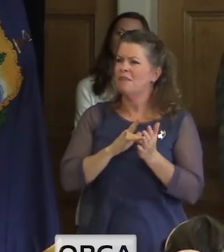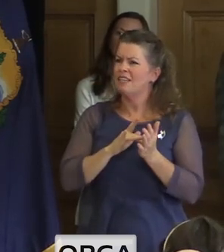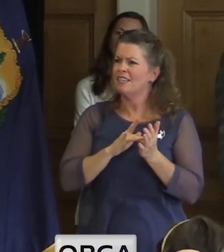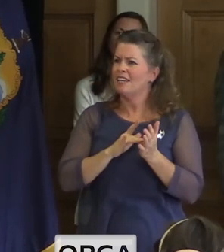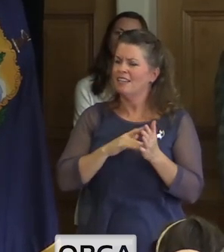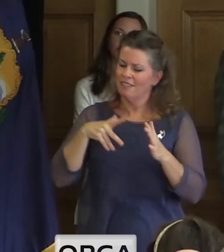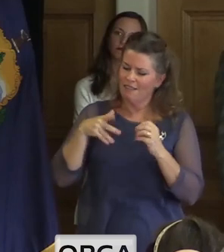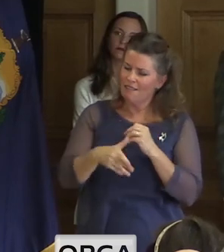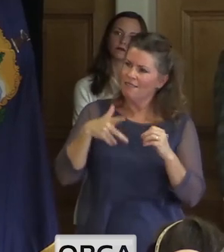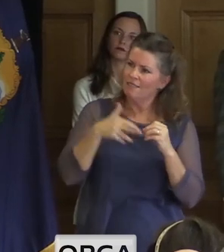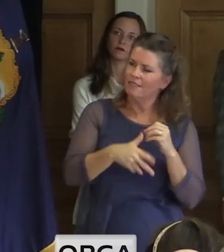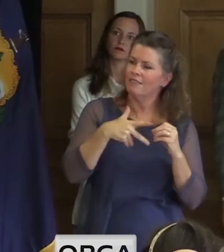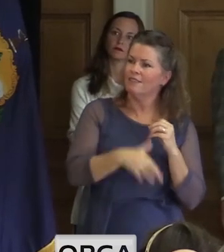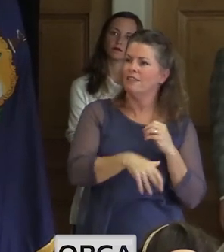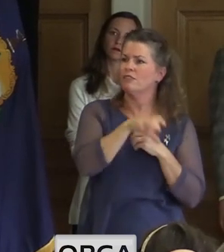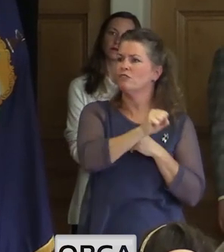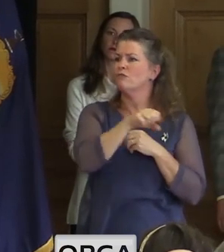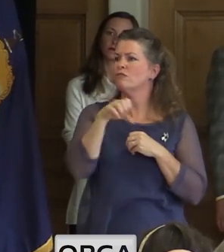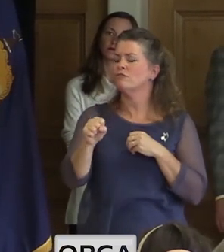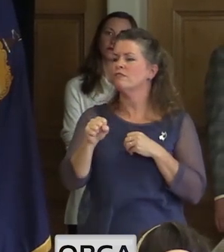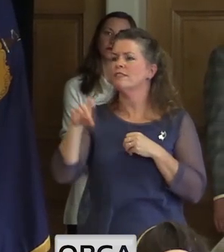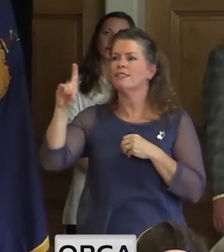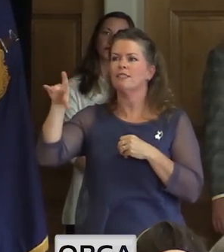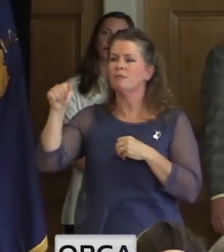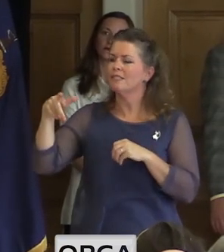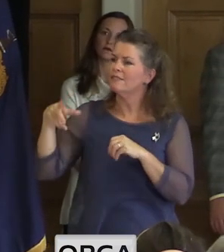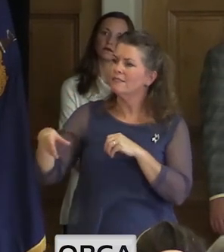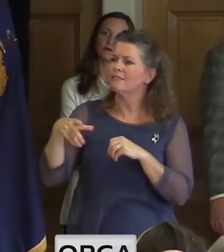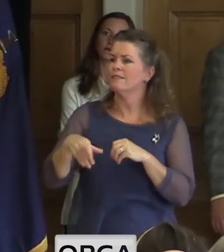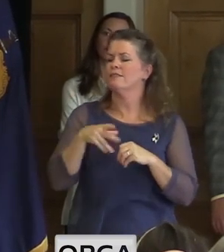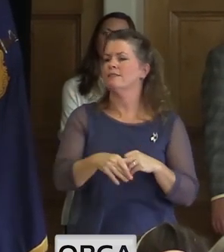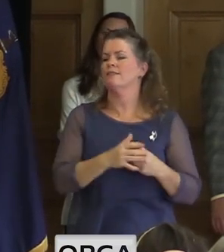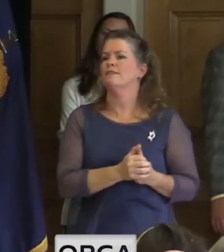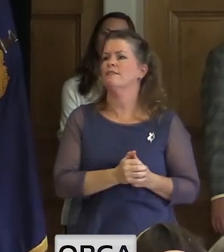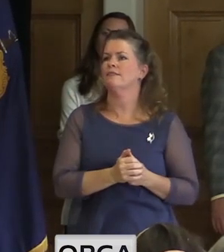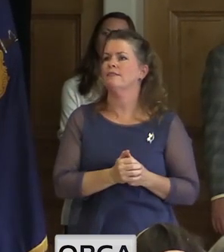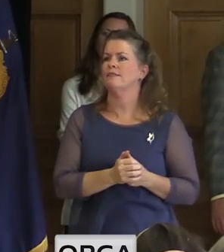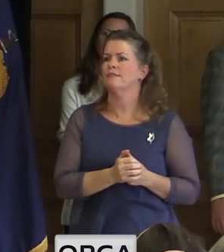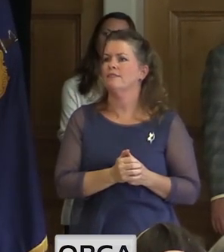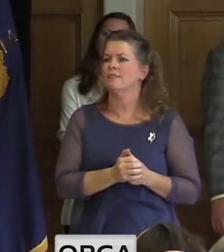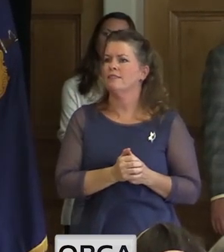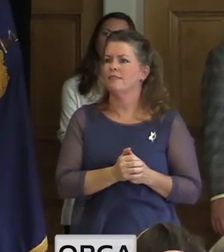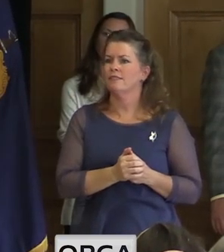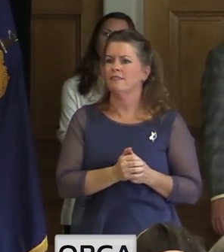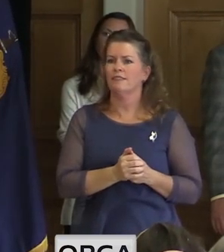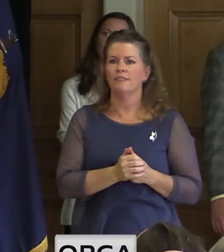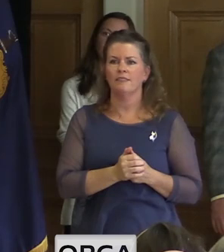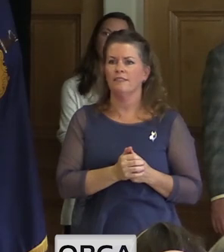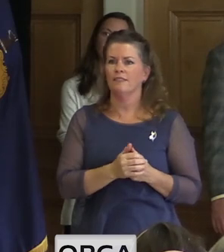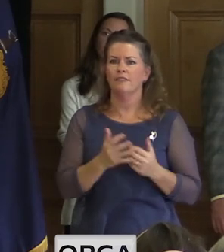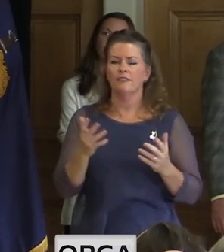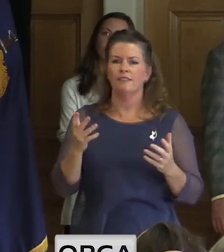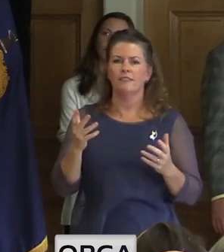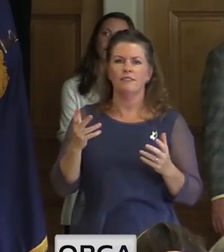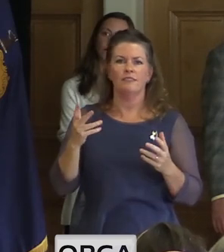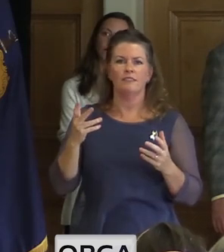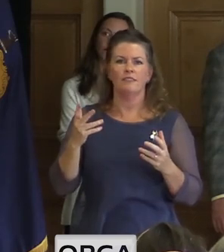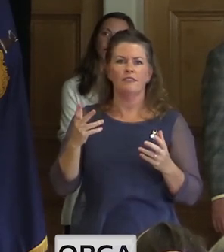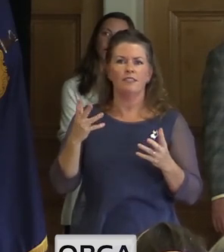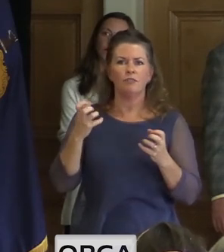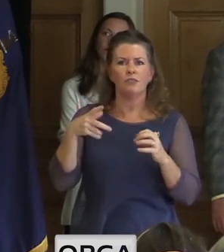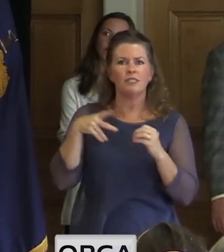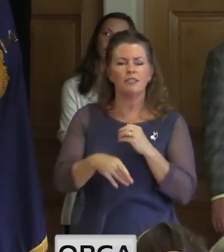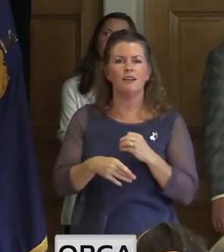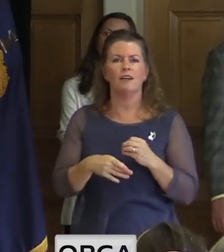$500 billion, Social Security Disability Fund by $72 billion, wants to cut education, wants to